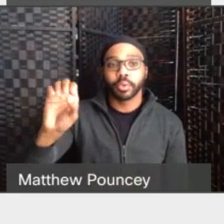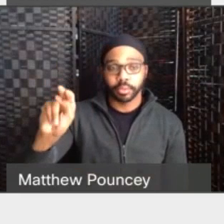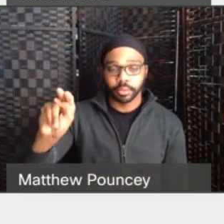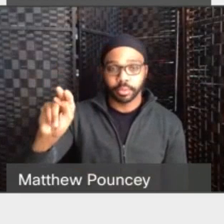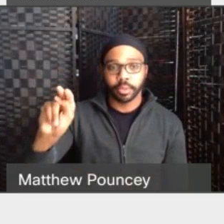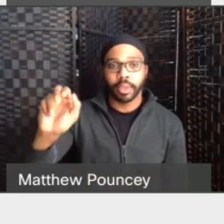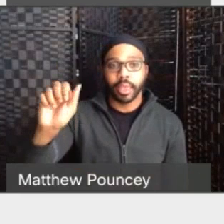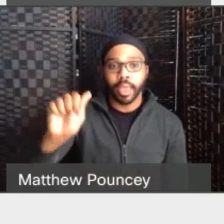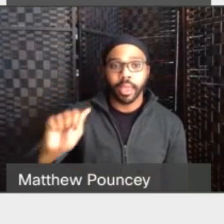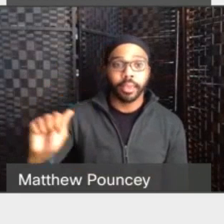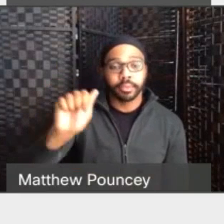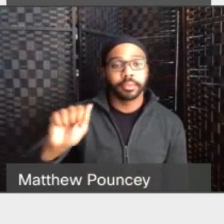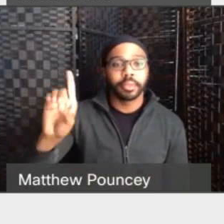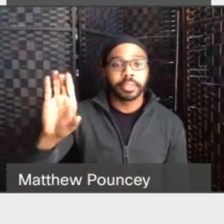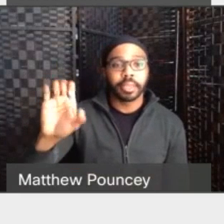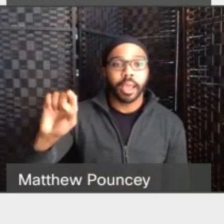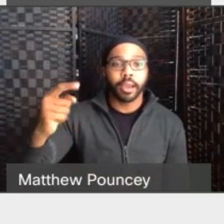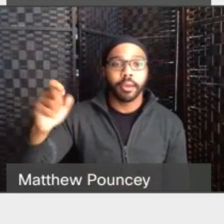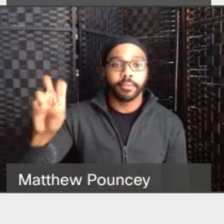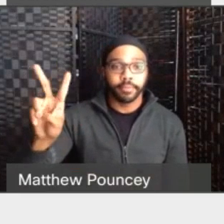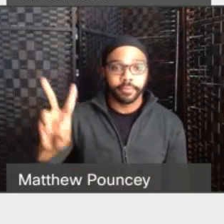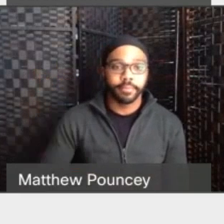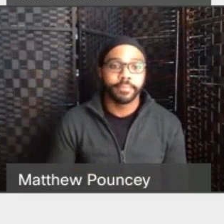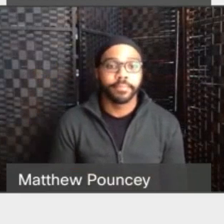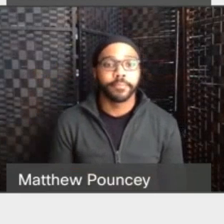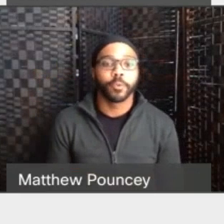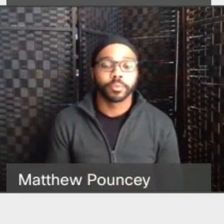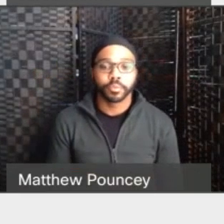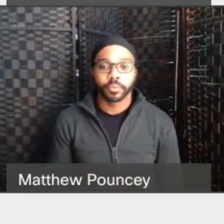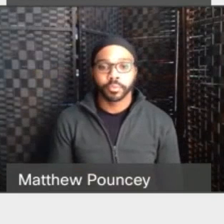DOBSON at dc.gov.